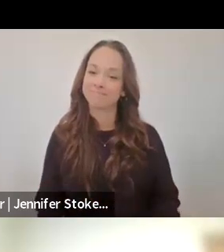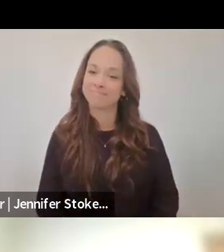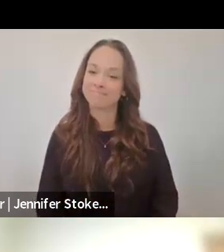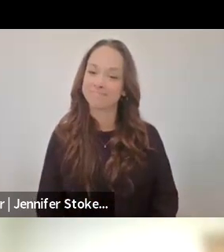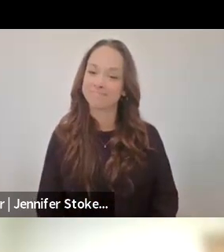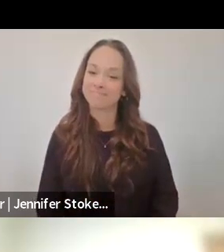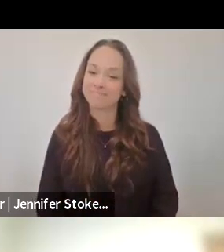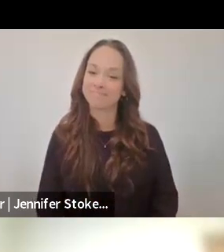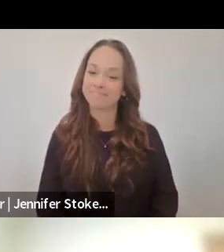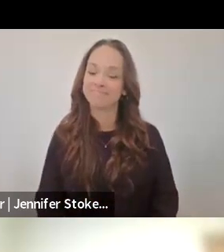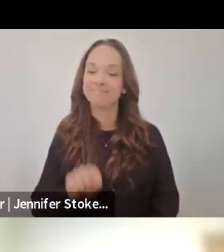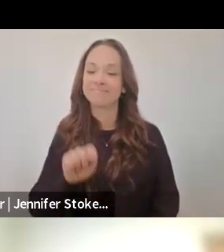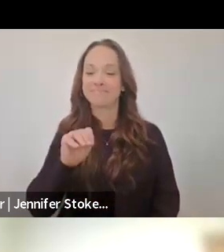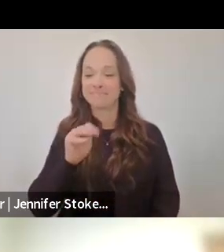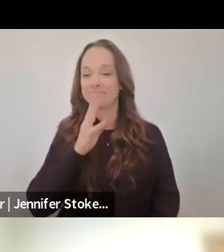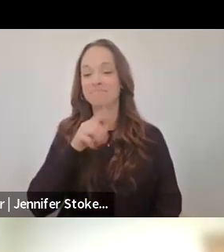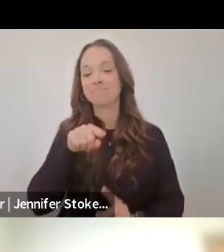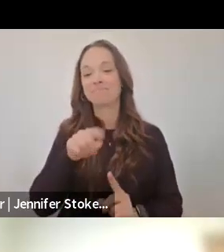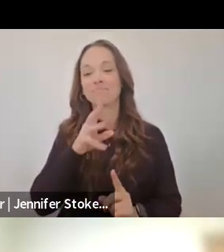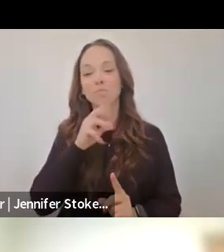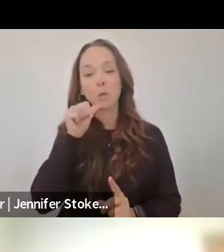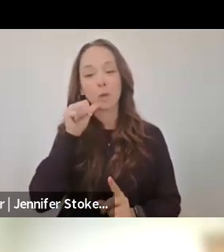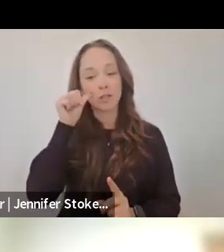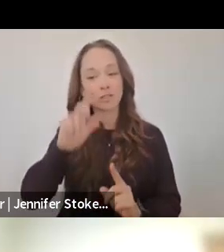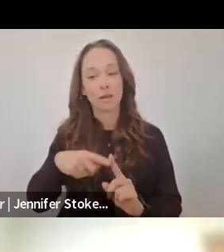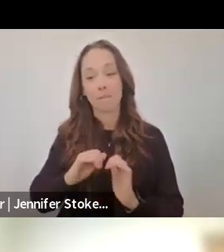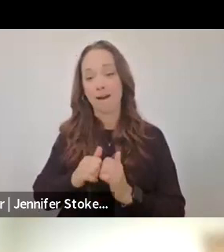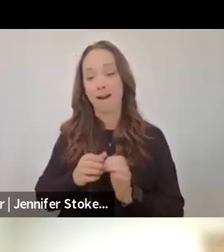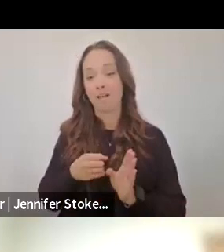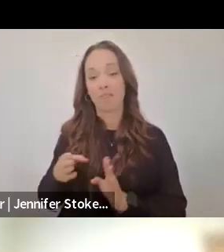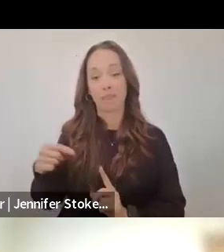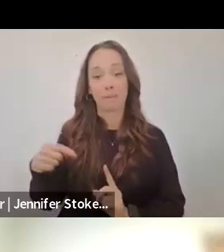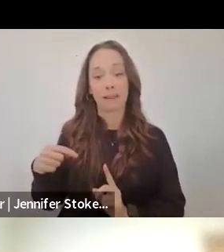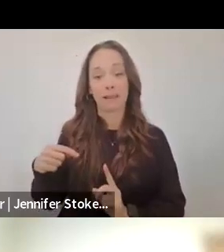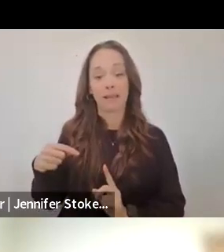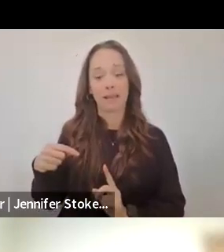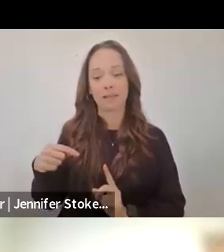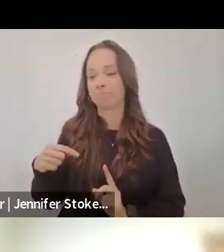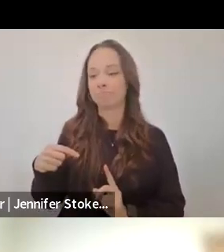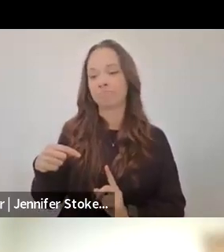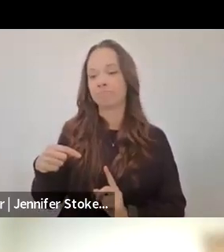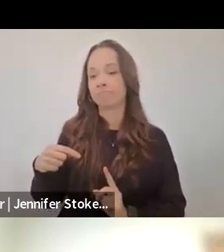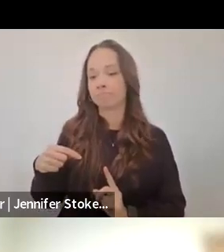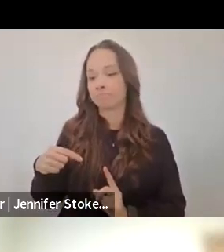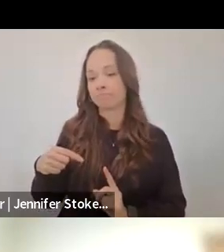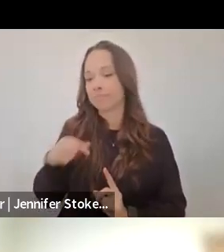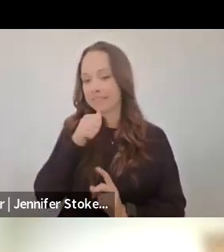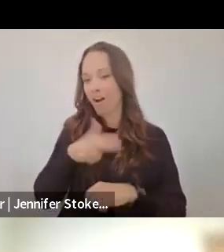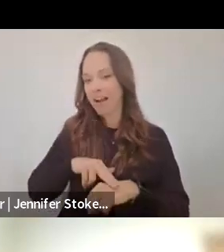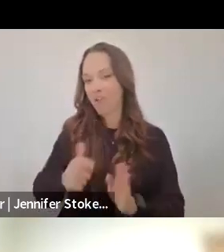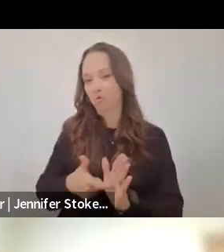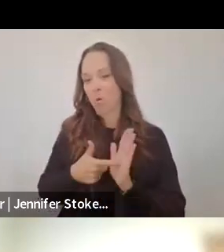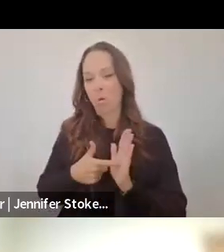We spoke yesterday about how the plan itself isn't necessarily a requirement on the national